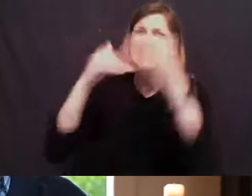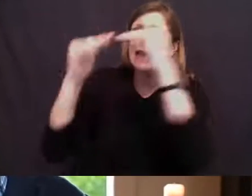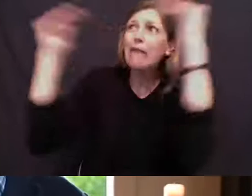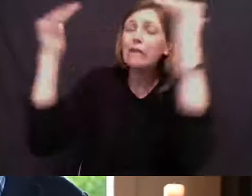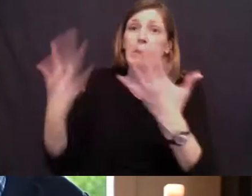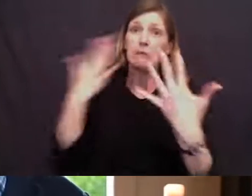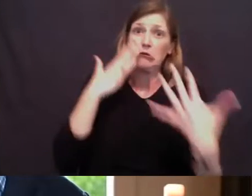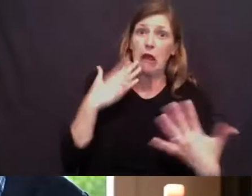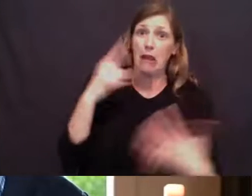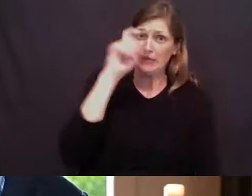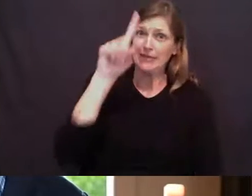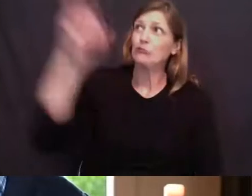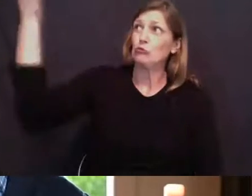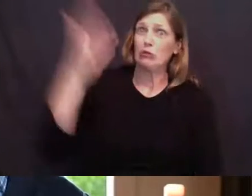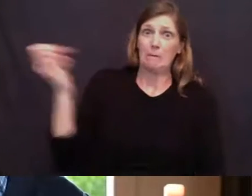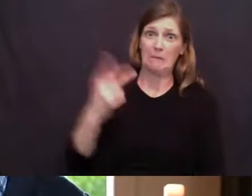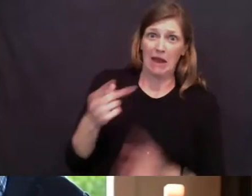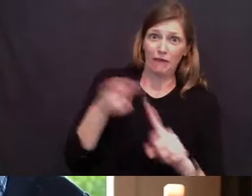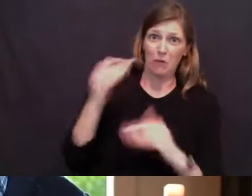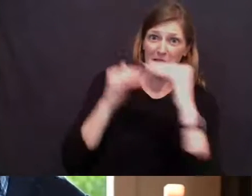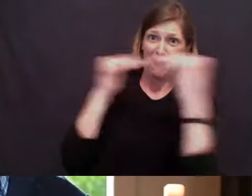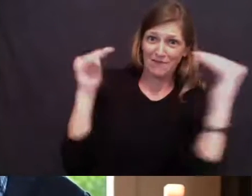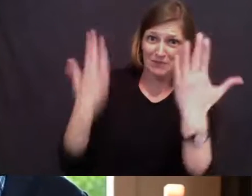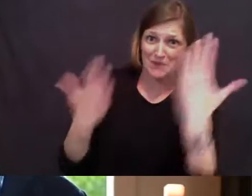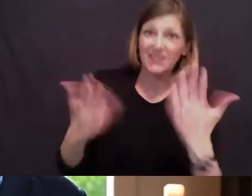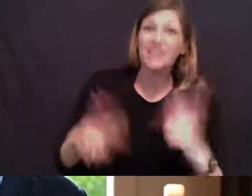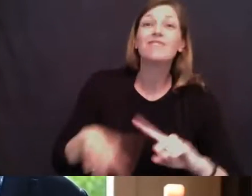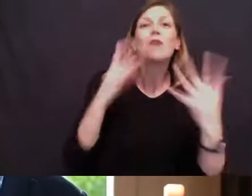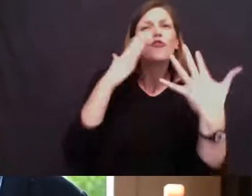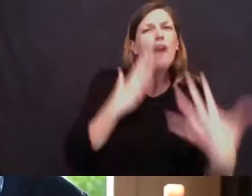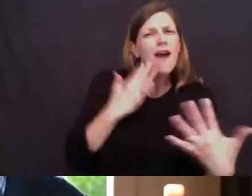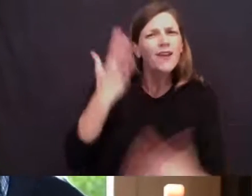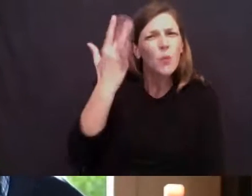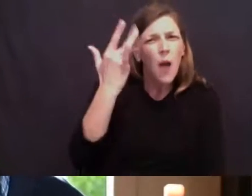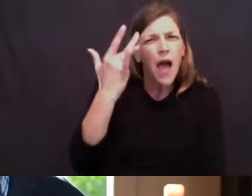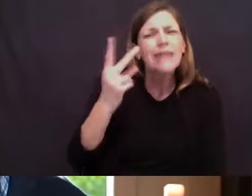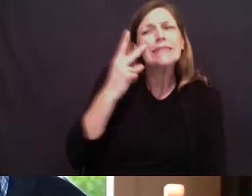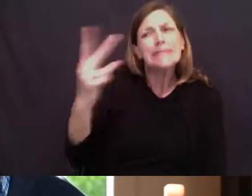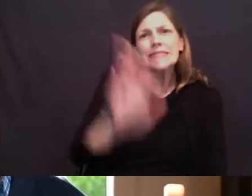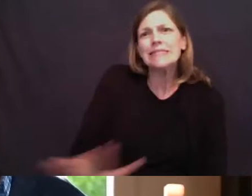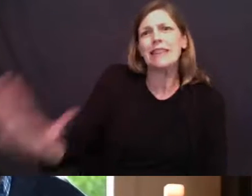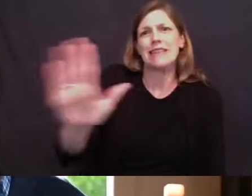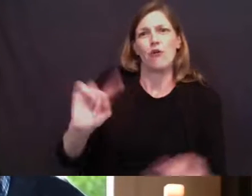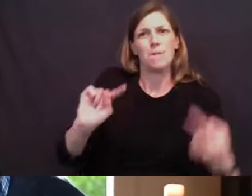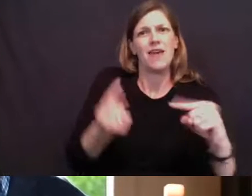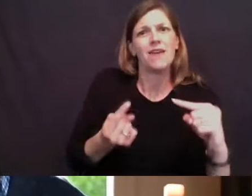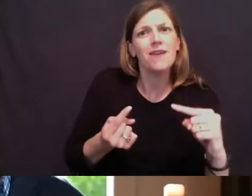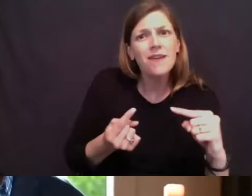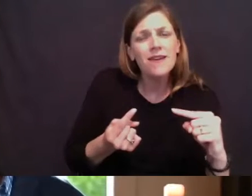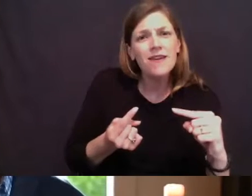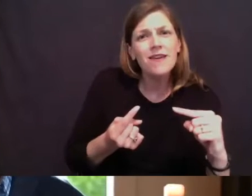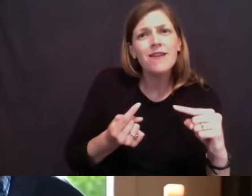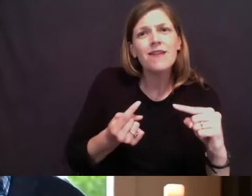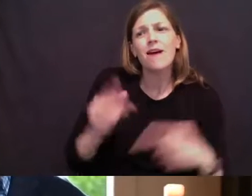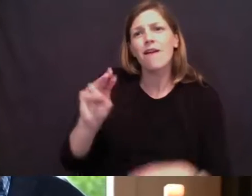this earth. But that's not it. He's weeping because he sees the pain of Mary, the pain of